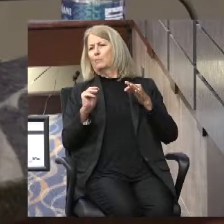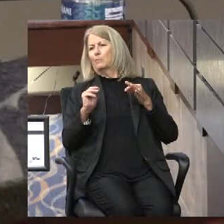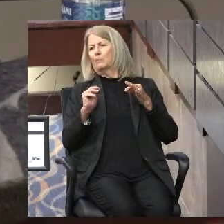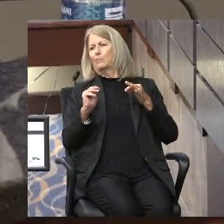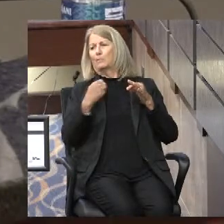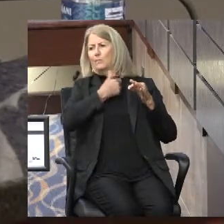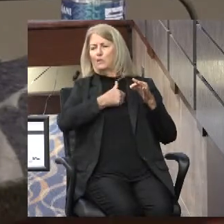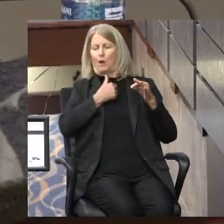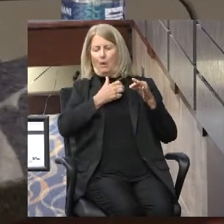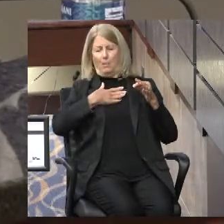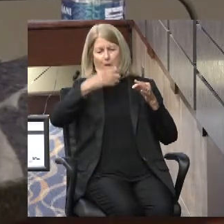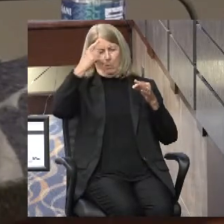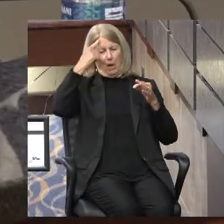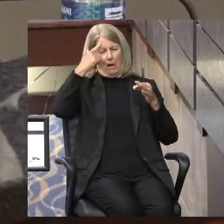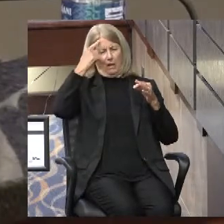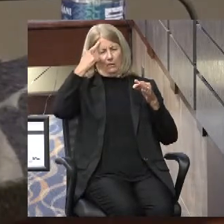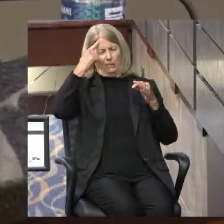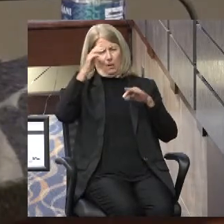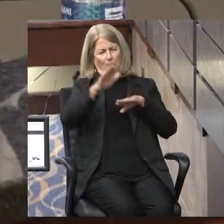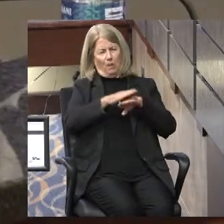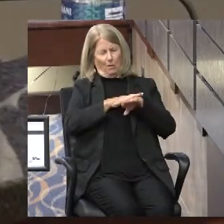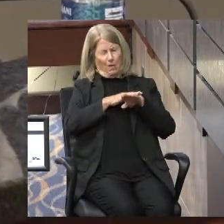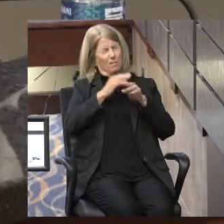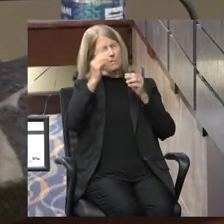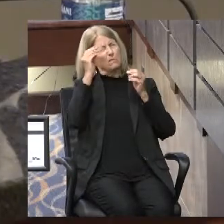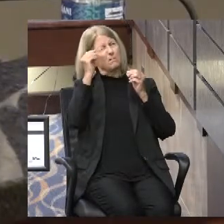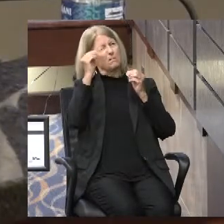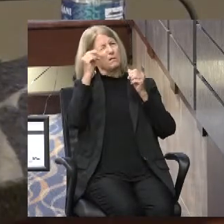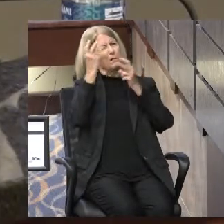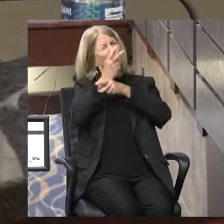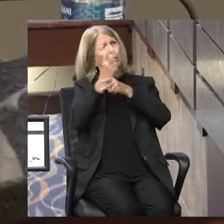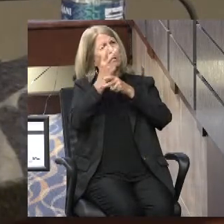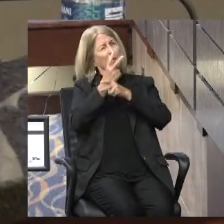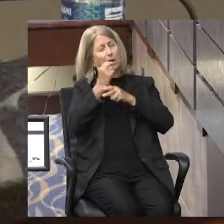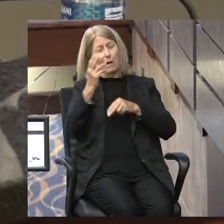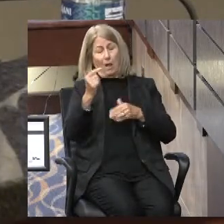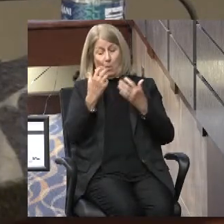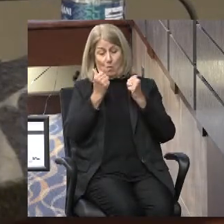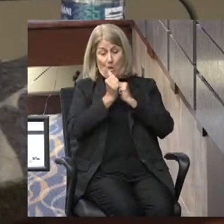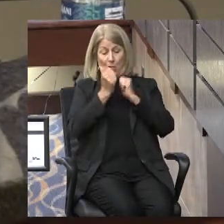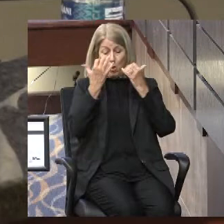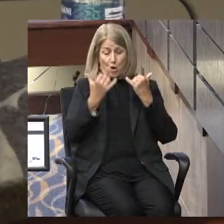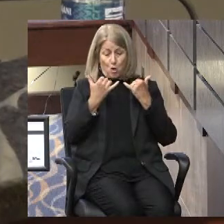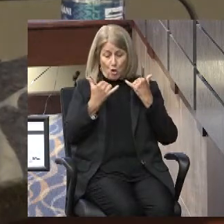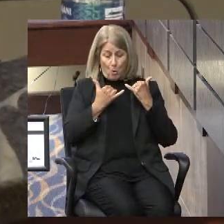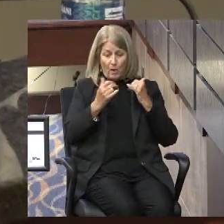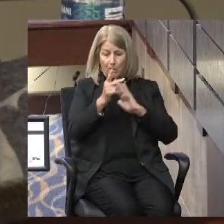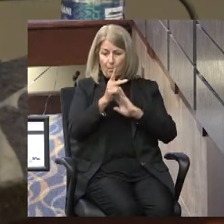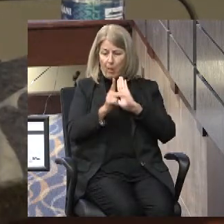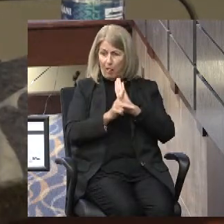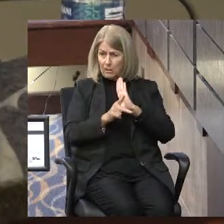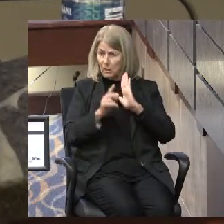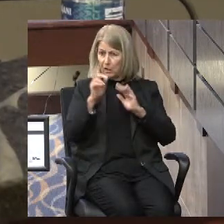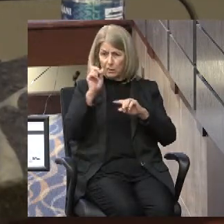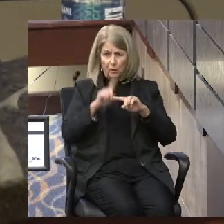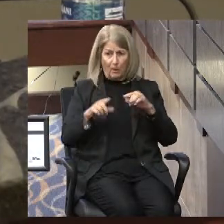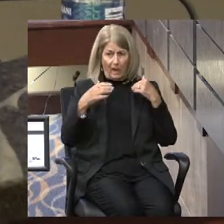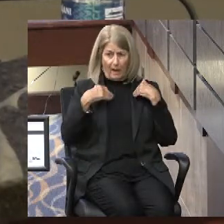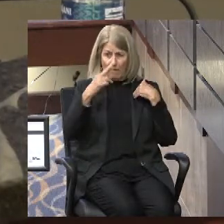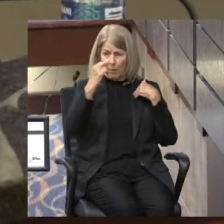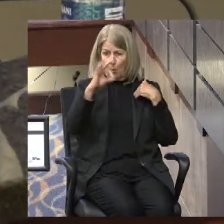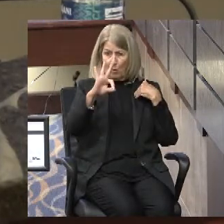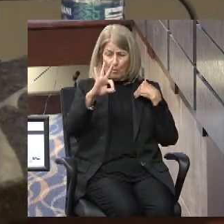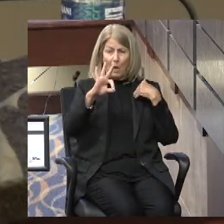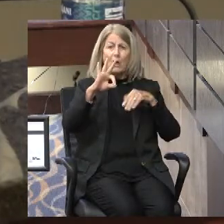Sorry, my brain is slowly trying to make sense of this. So with our current policies, you can't have rooftop equipment for